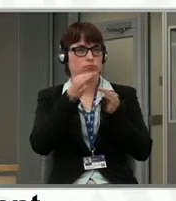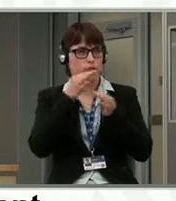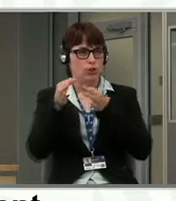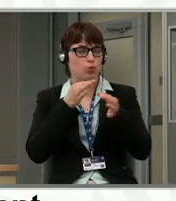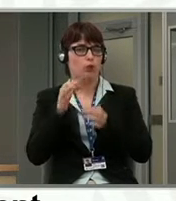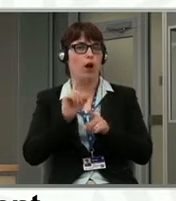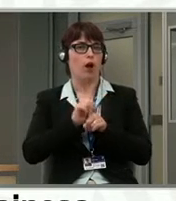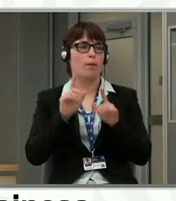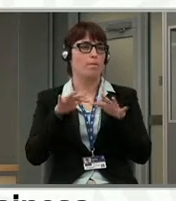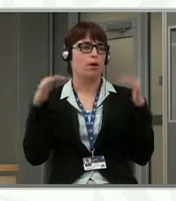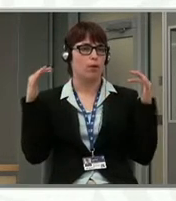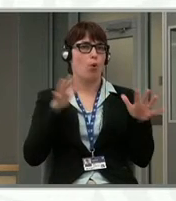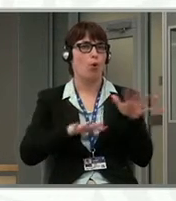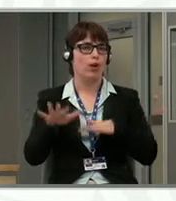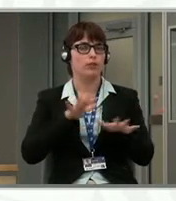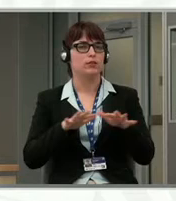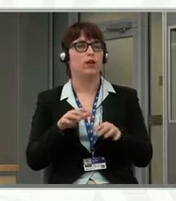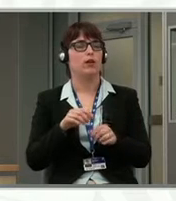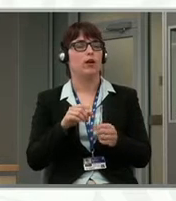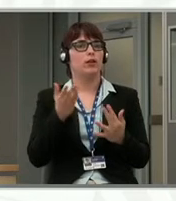been discussing the inclusive